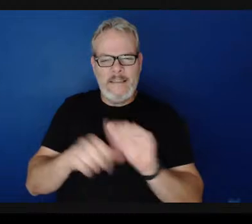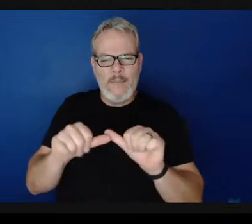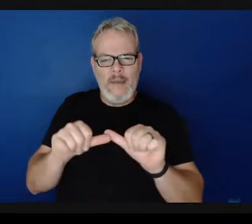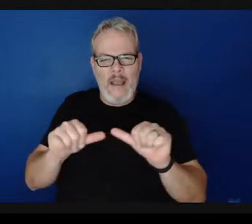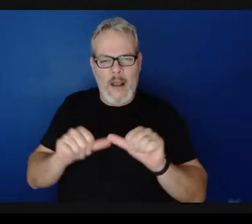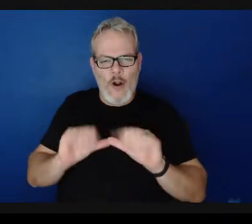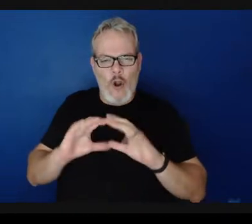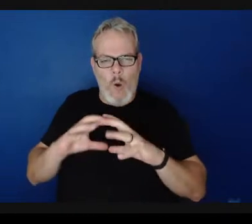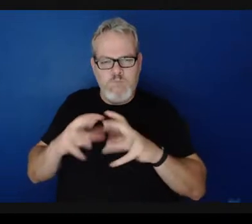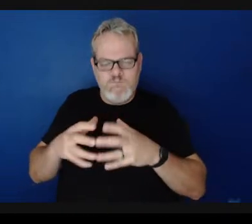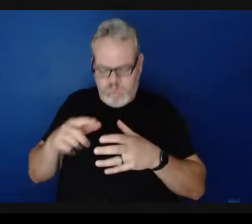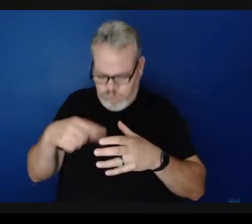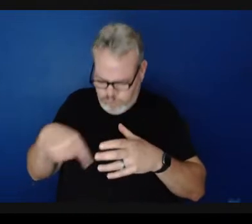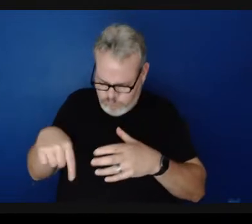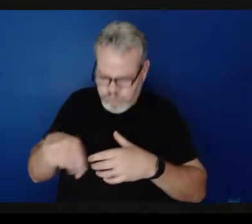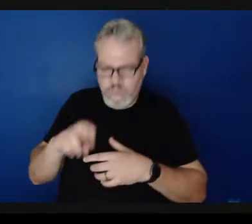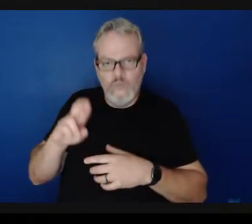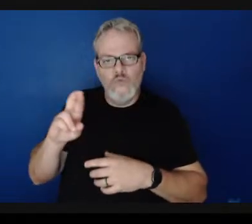is actually